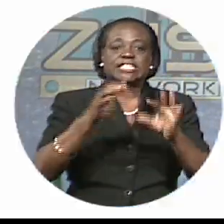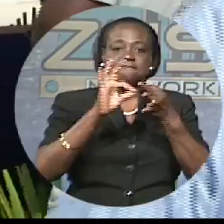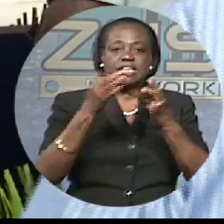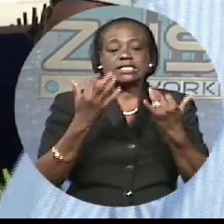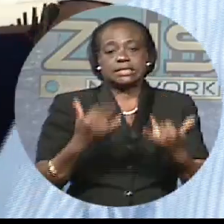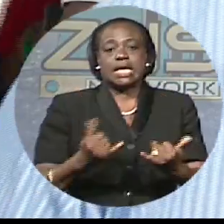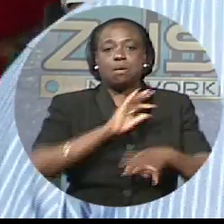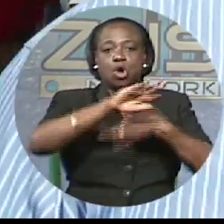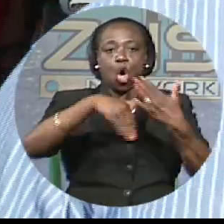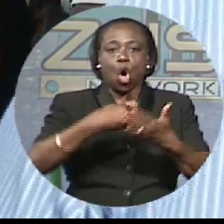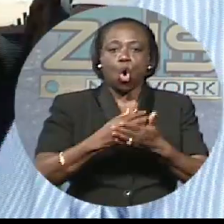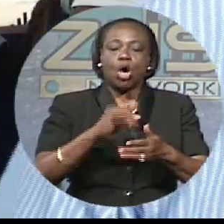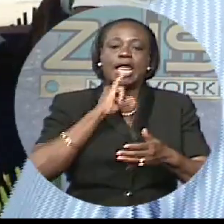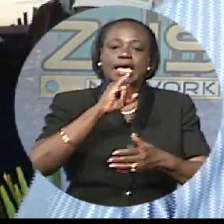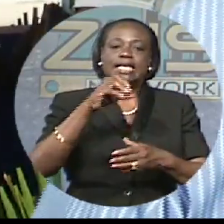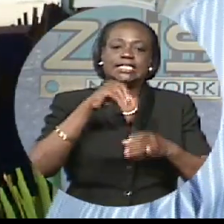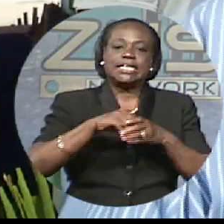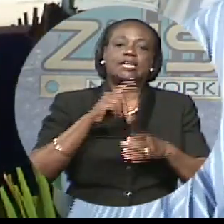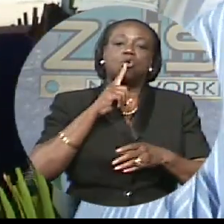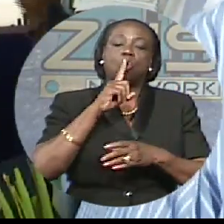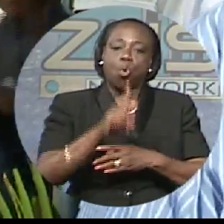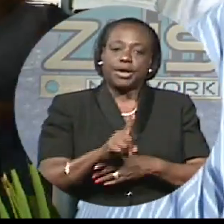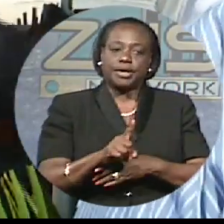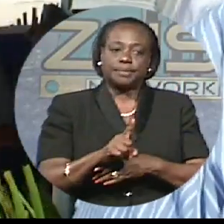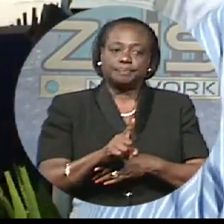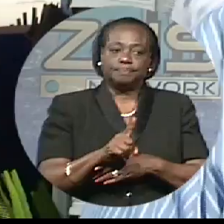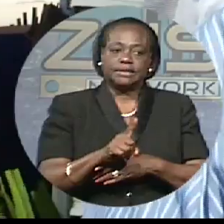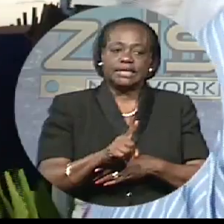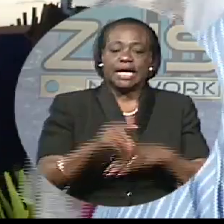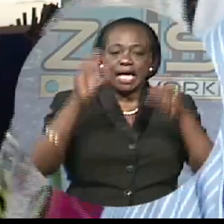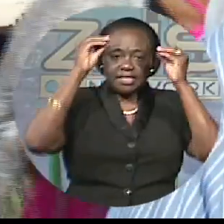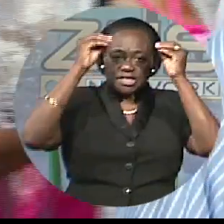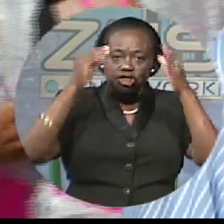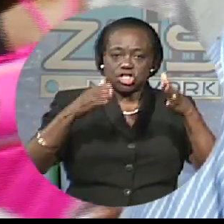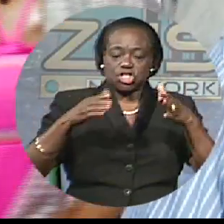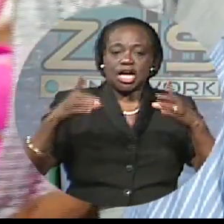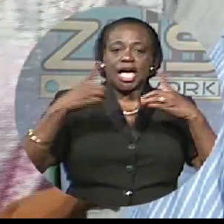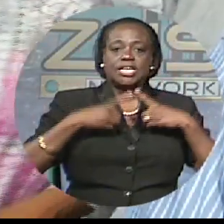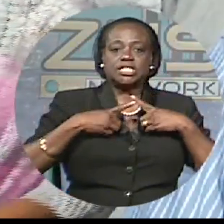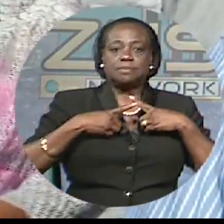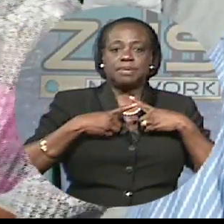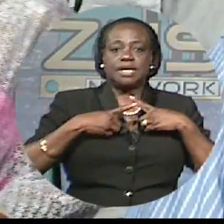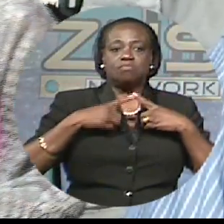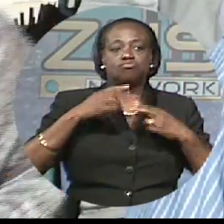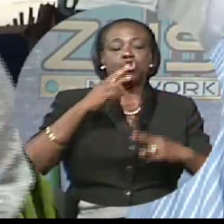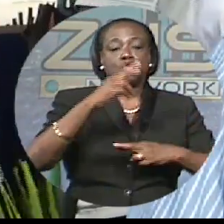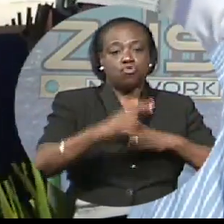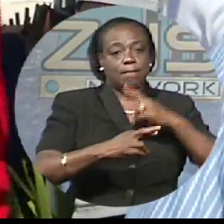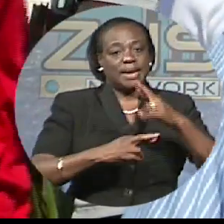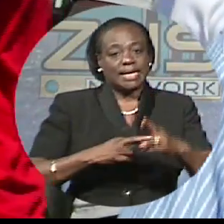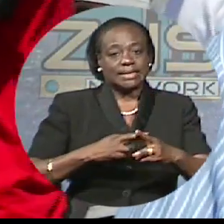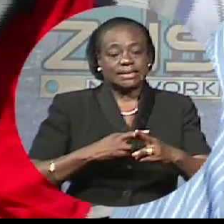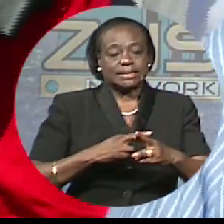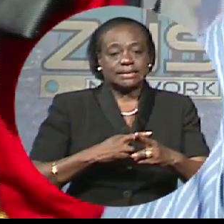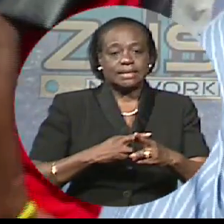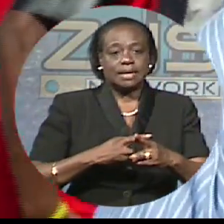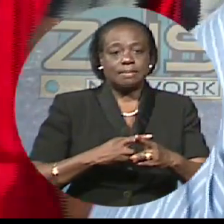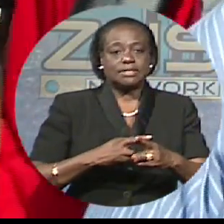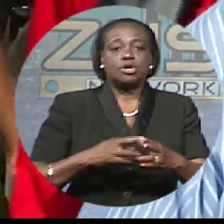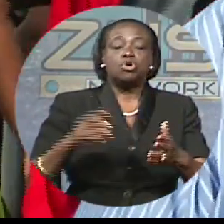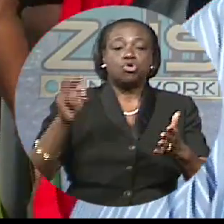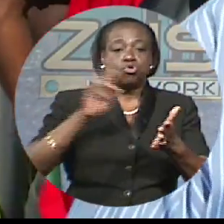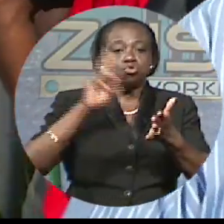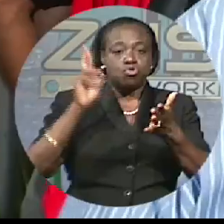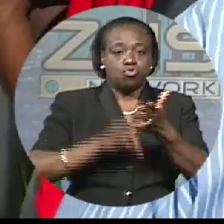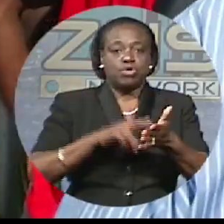is in order. So we have no challenges. The teacher that had to be replaced for San Salvador, they have been reassigned and they have their